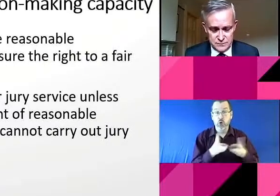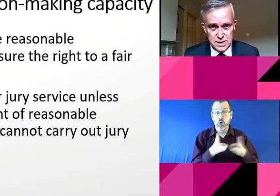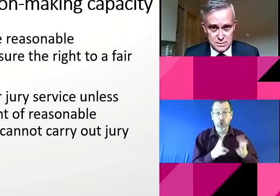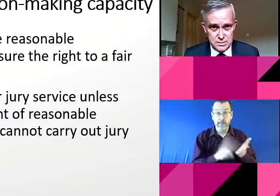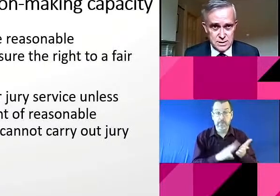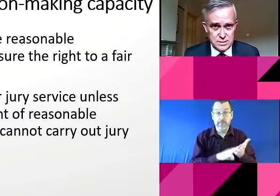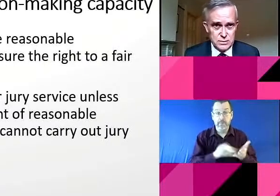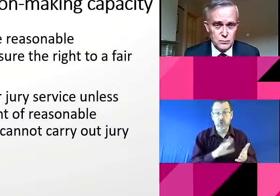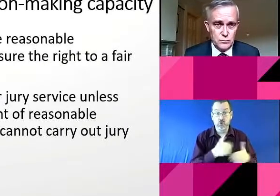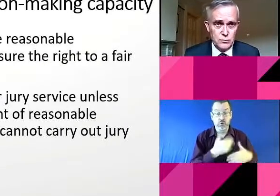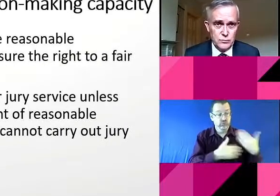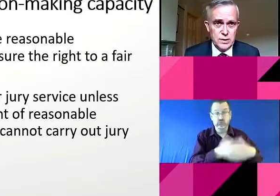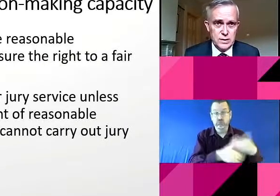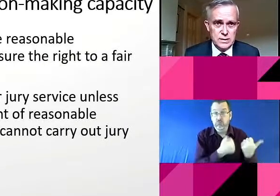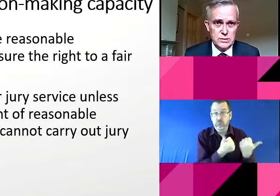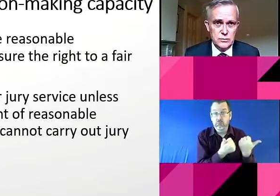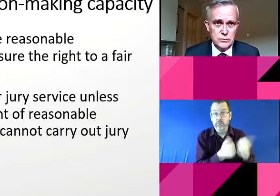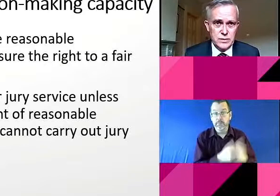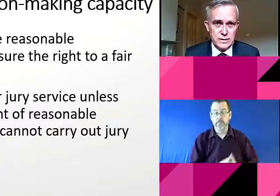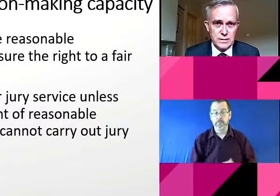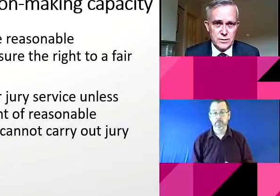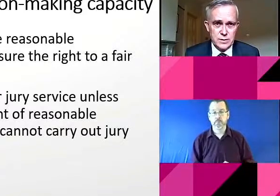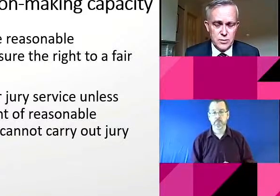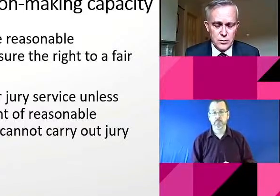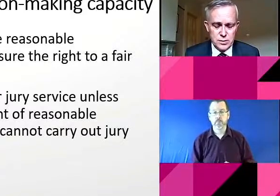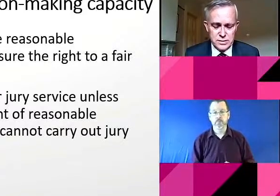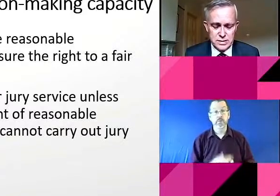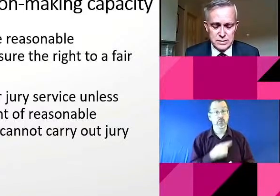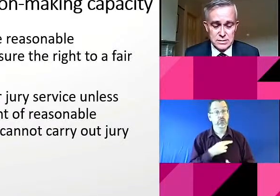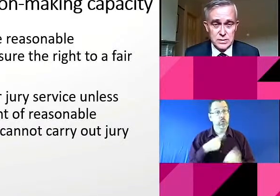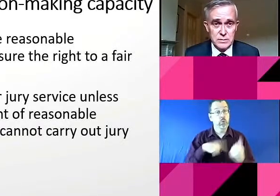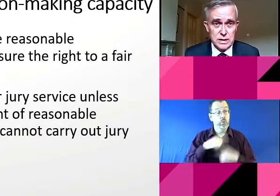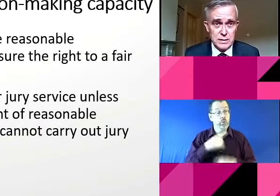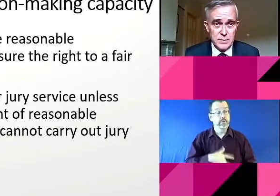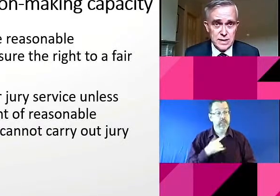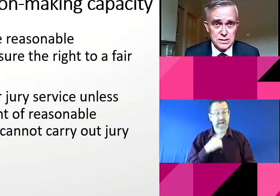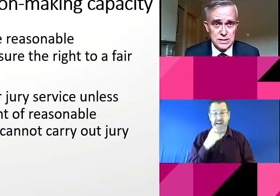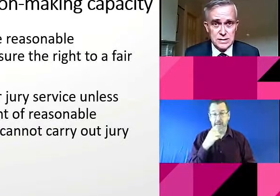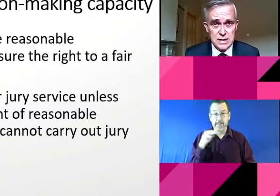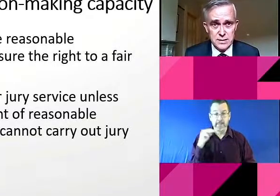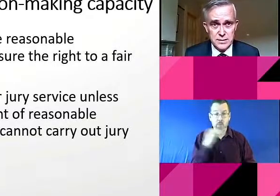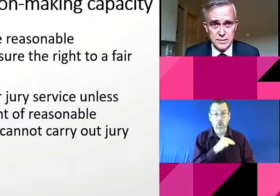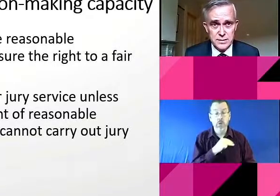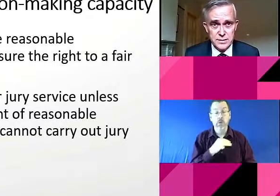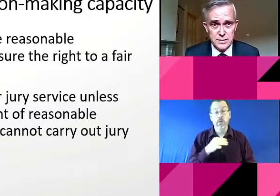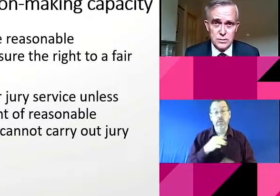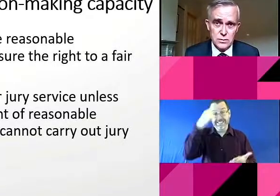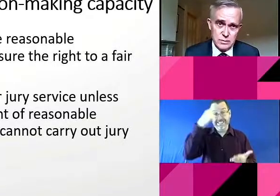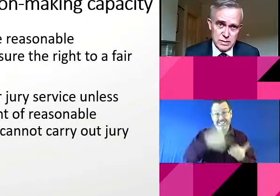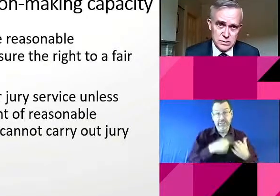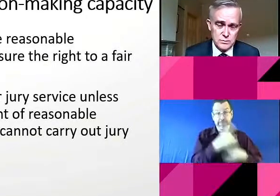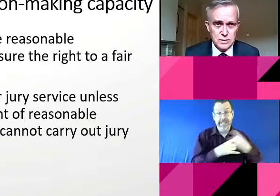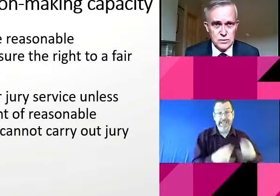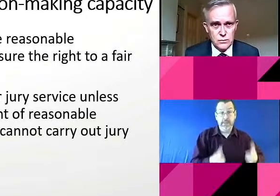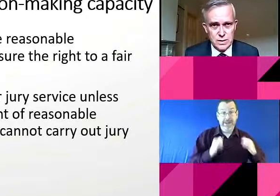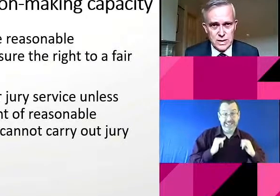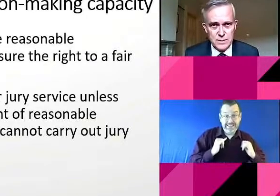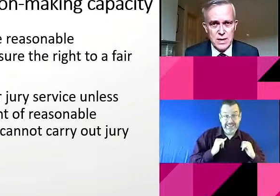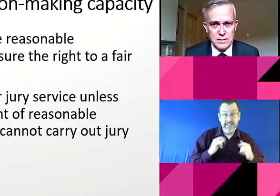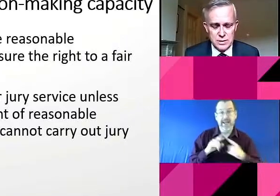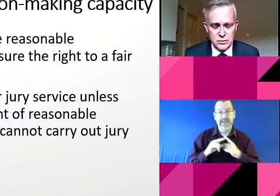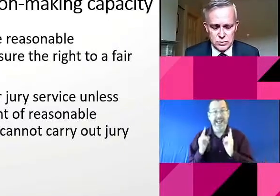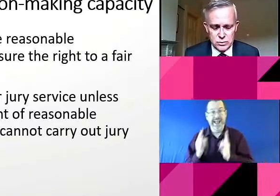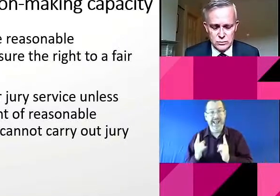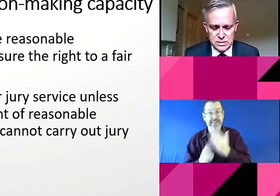And I've said that we really do think it's very important that decision-making capacity and health issues, although they may sometimes